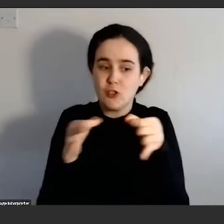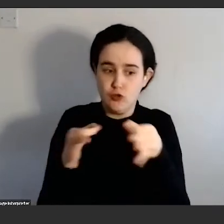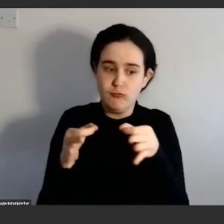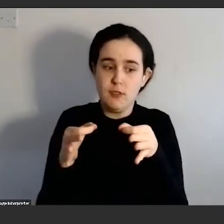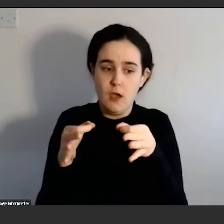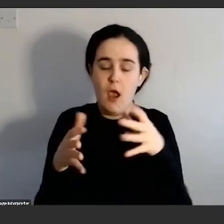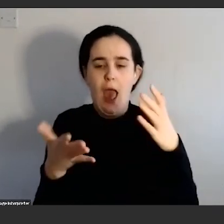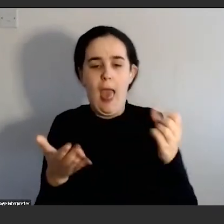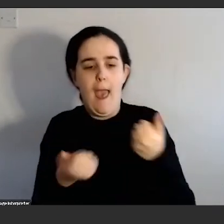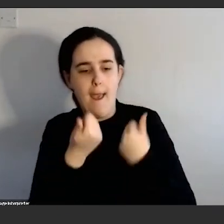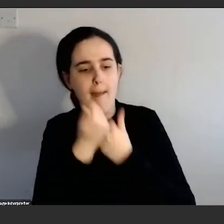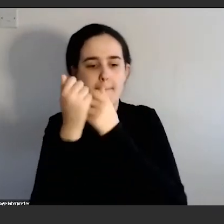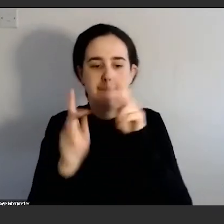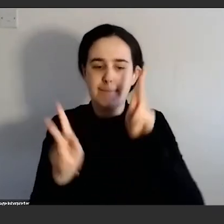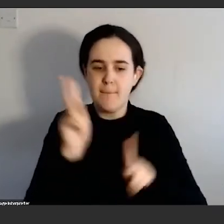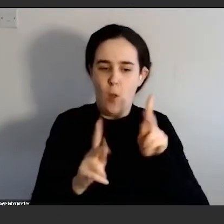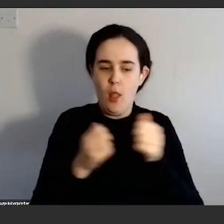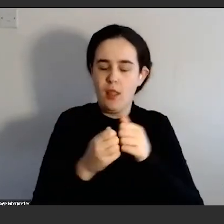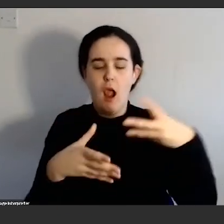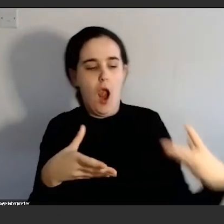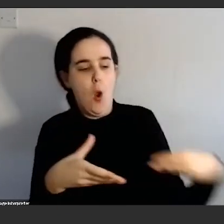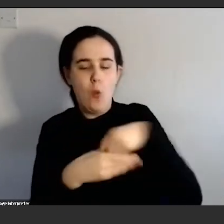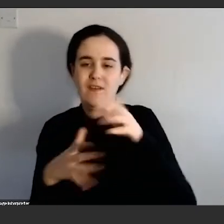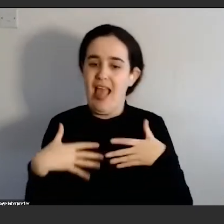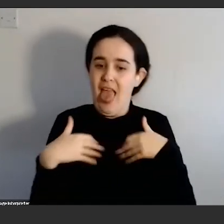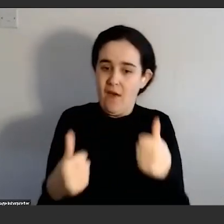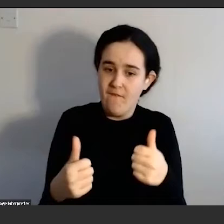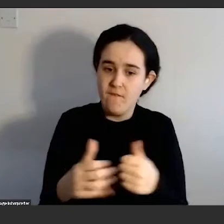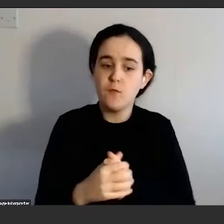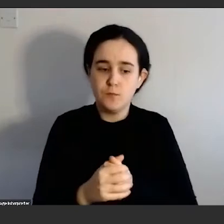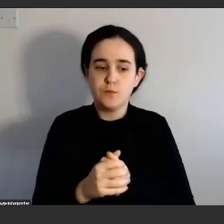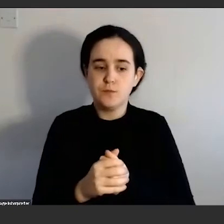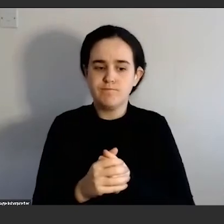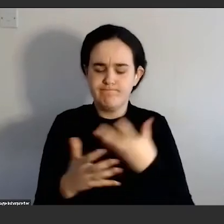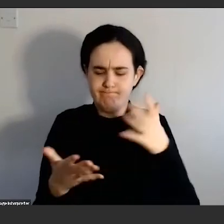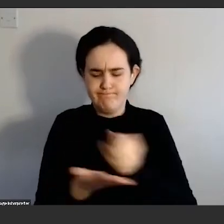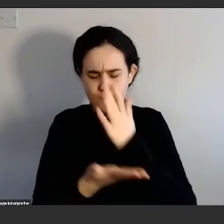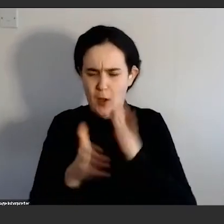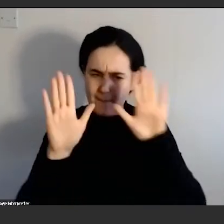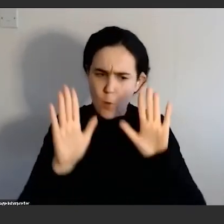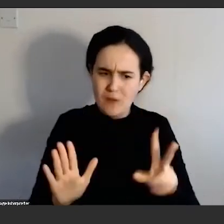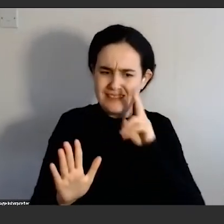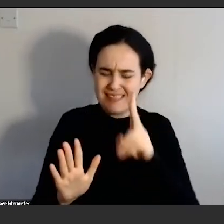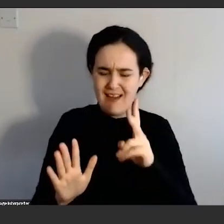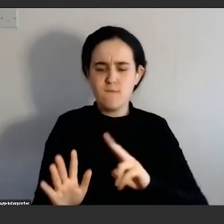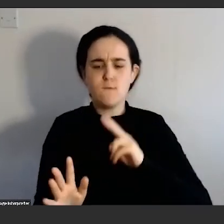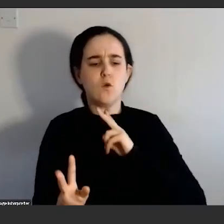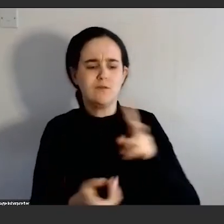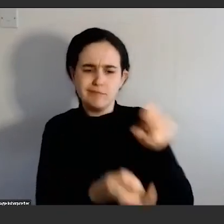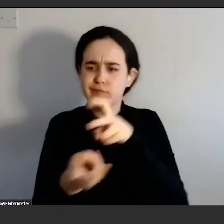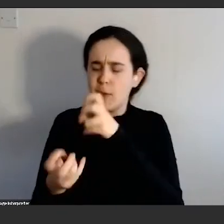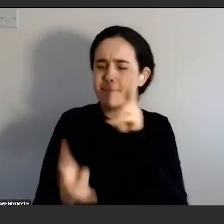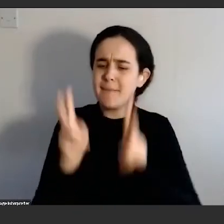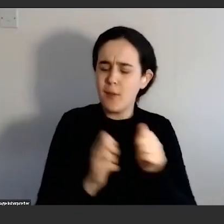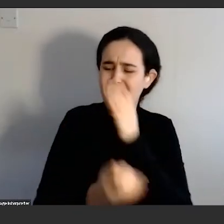evidence to understand what works and what more we need to do to make health systems more disability inclusive.